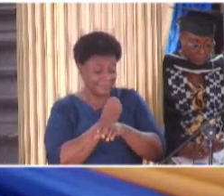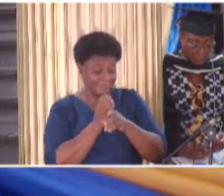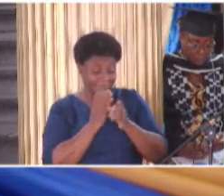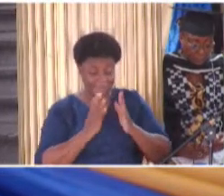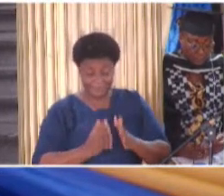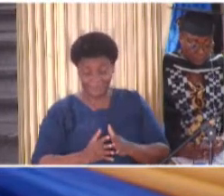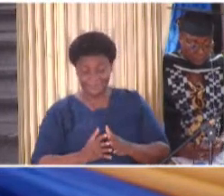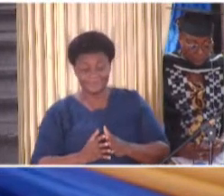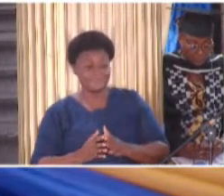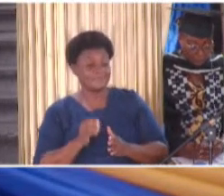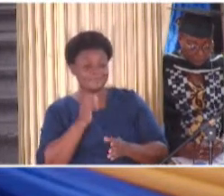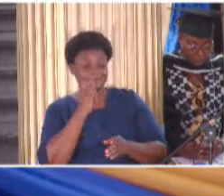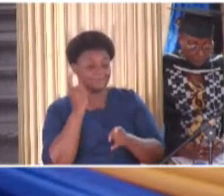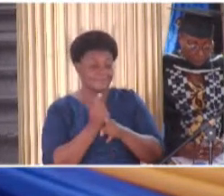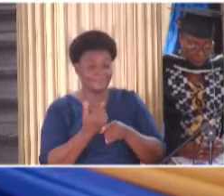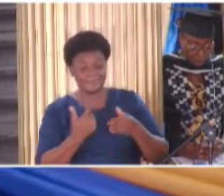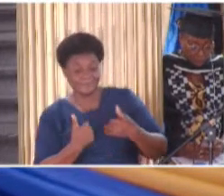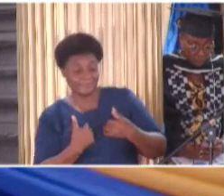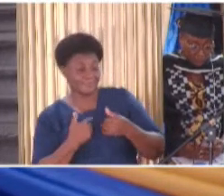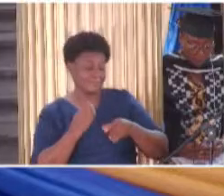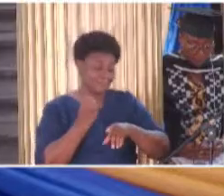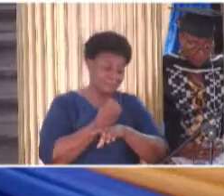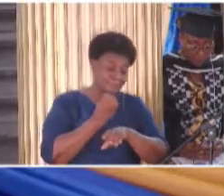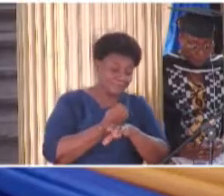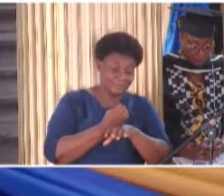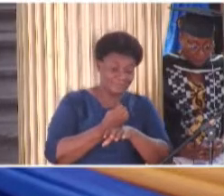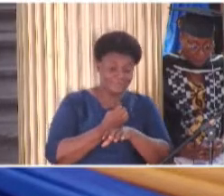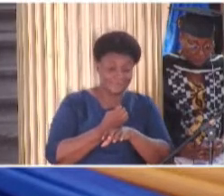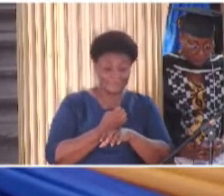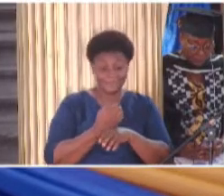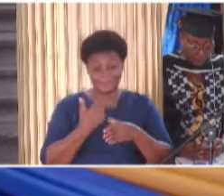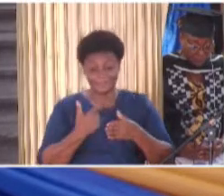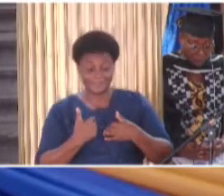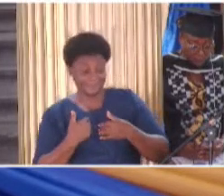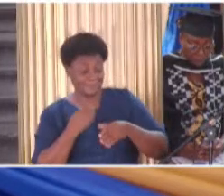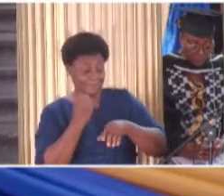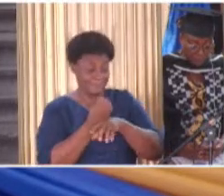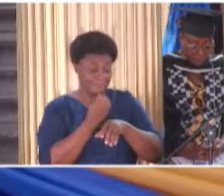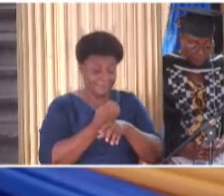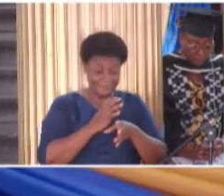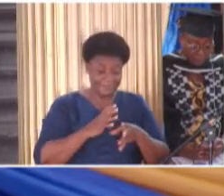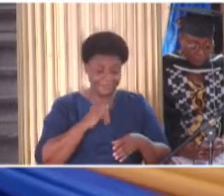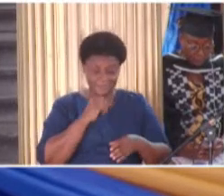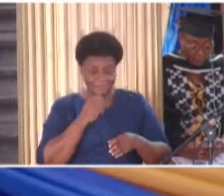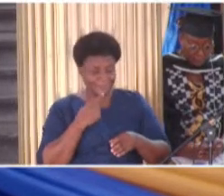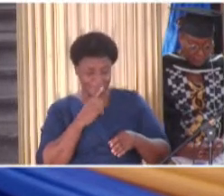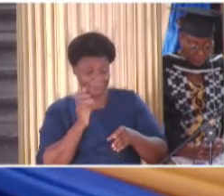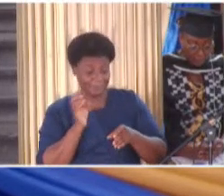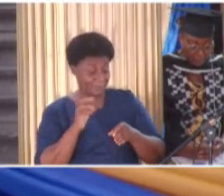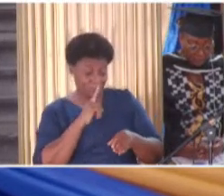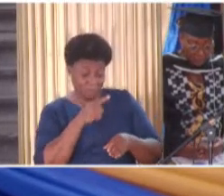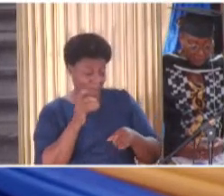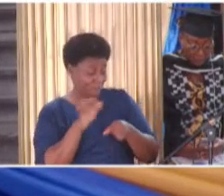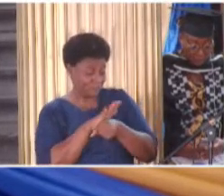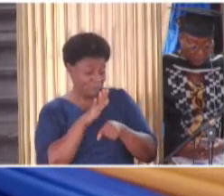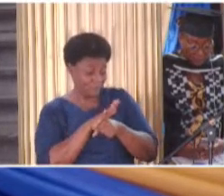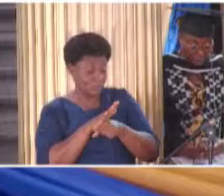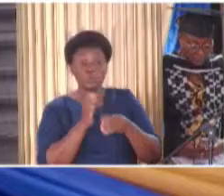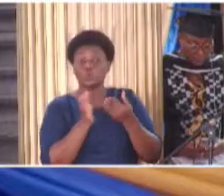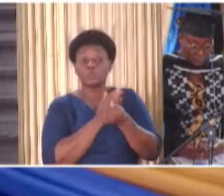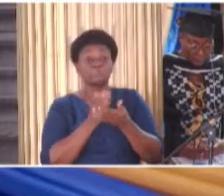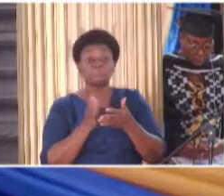It is not just to earn 11, because earning 11 is not real fulfillment. Whether you